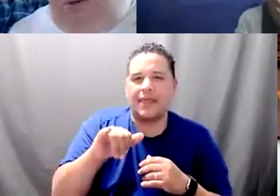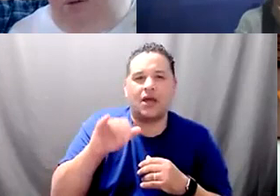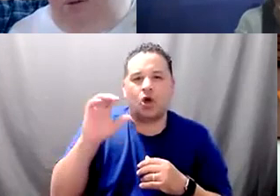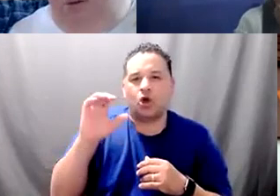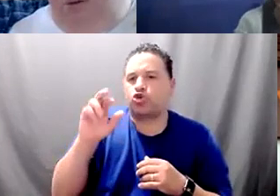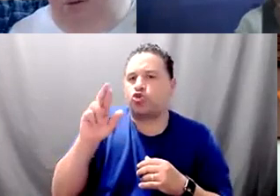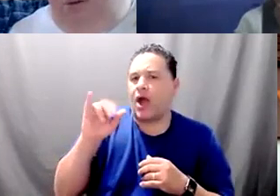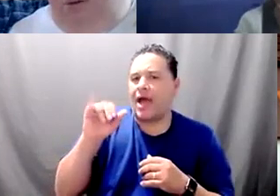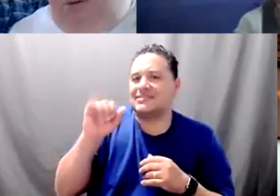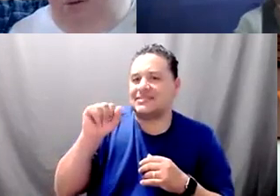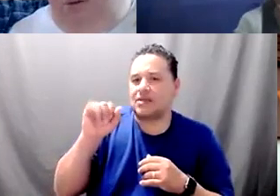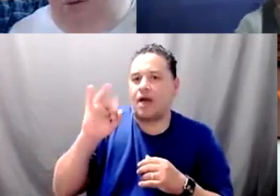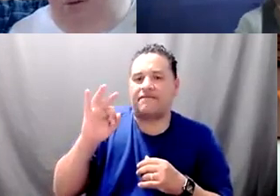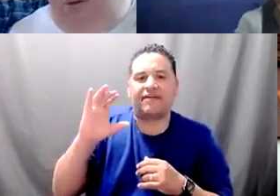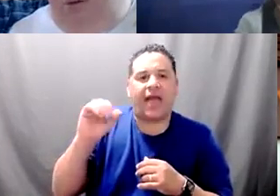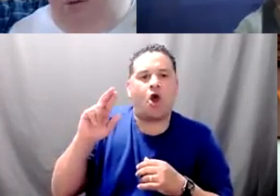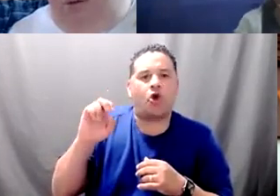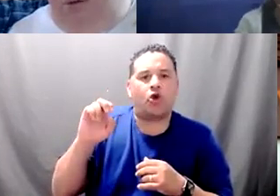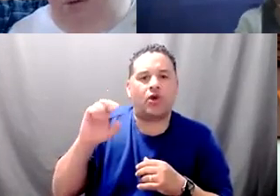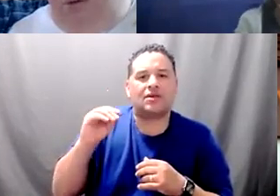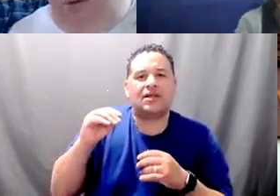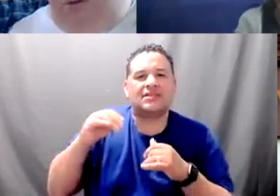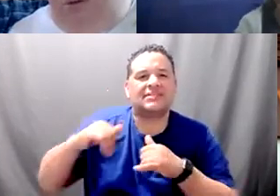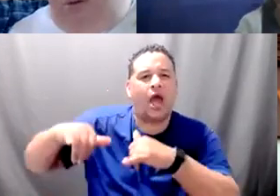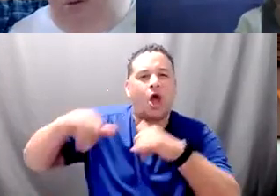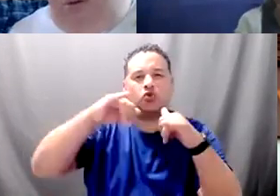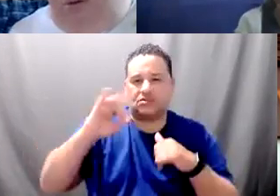of care and the standards of crisis of care.